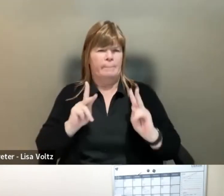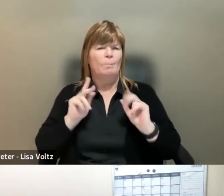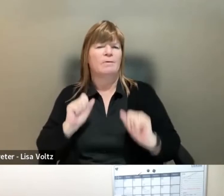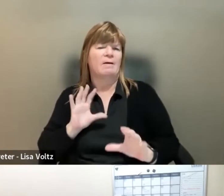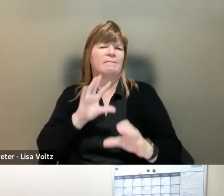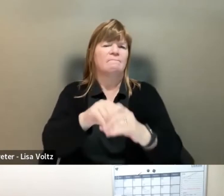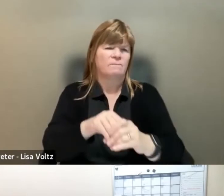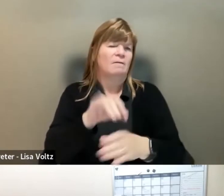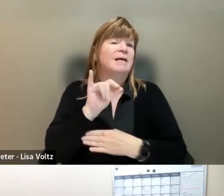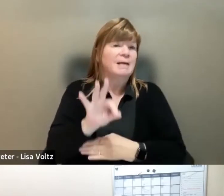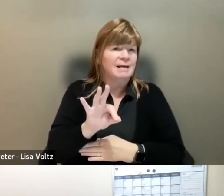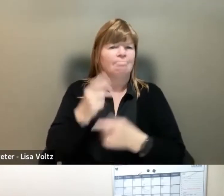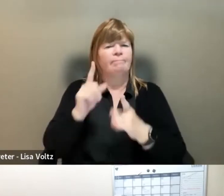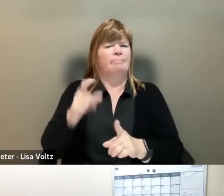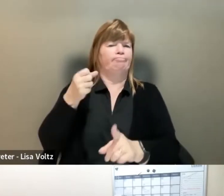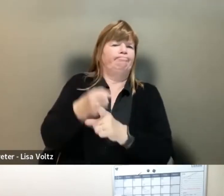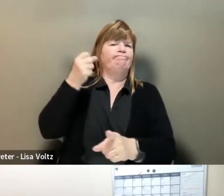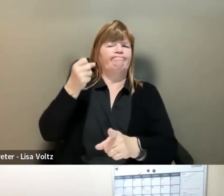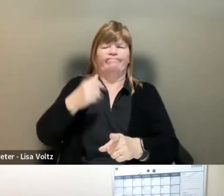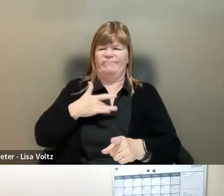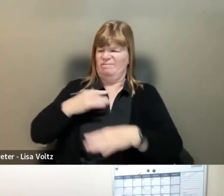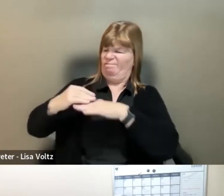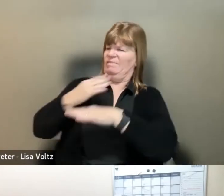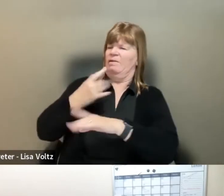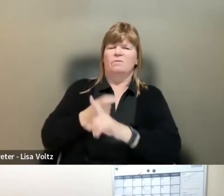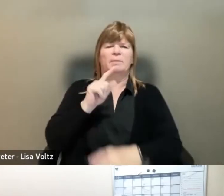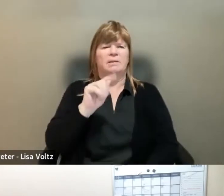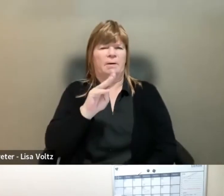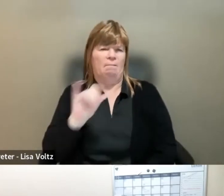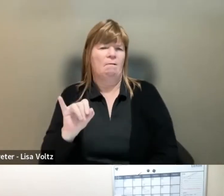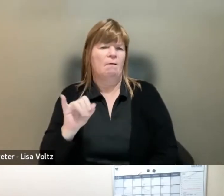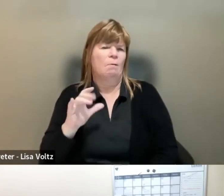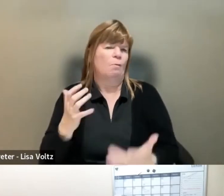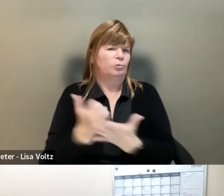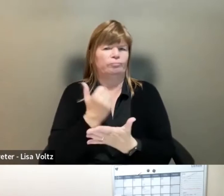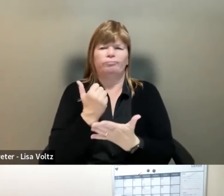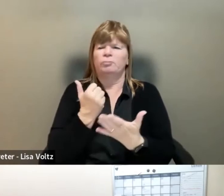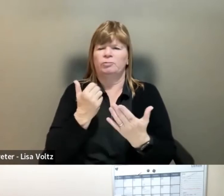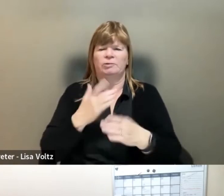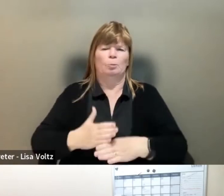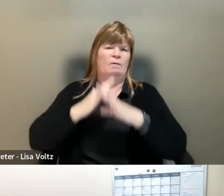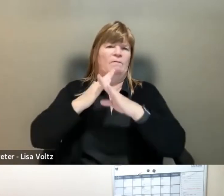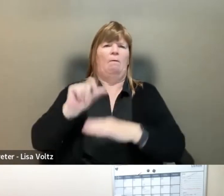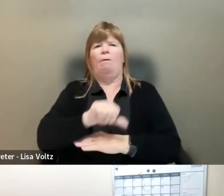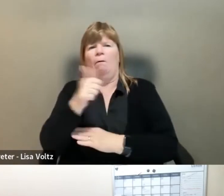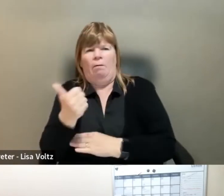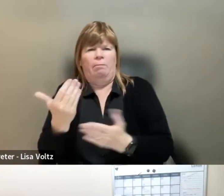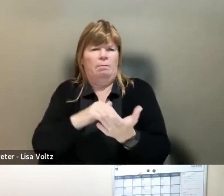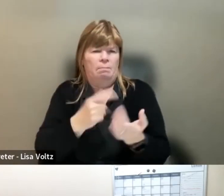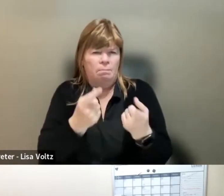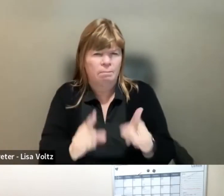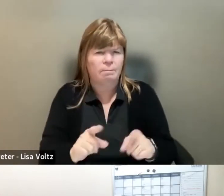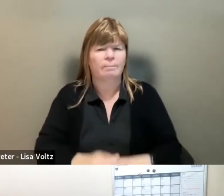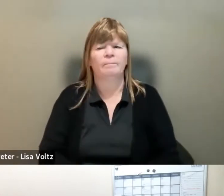in if they're experiencing effects of a TBI and want to take steps to prevent another one. So we